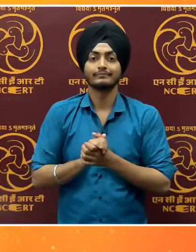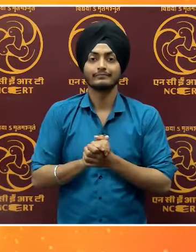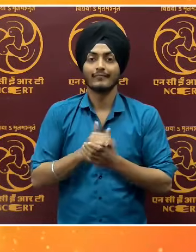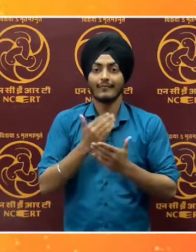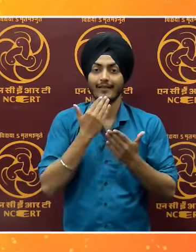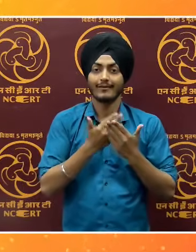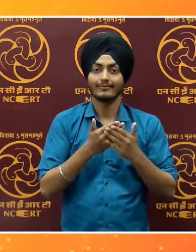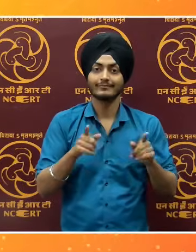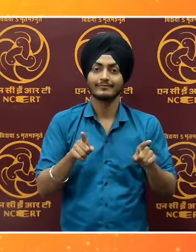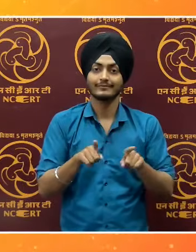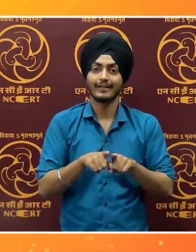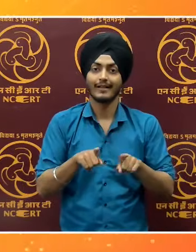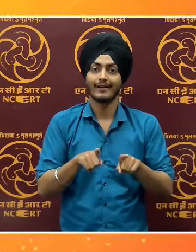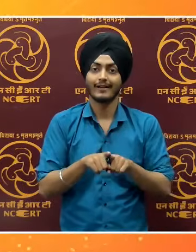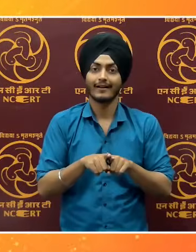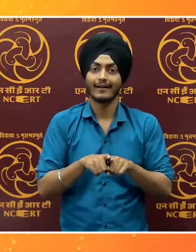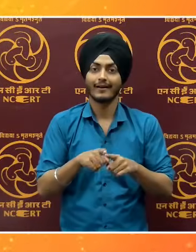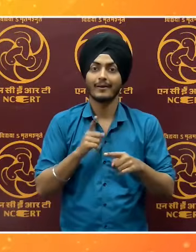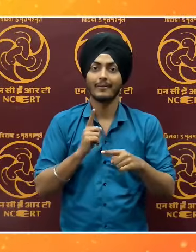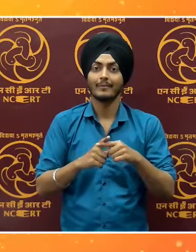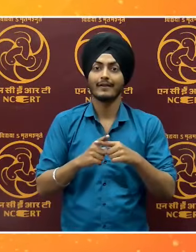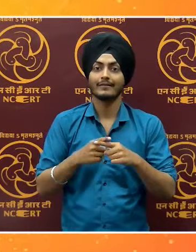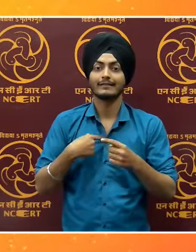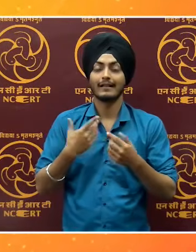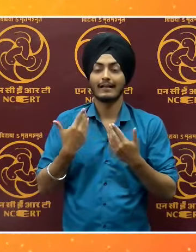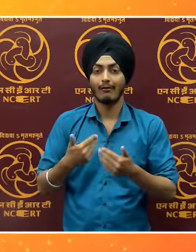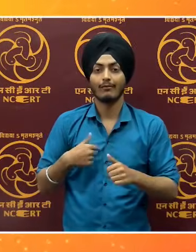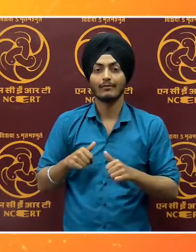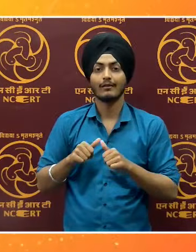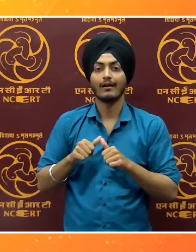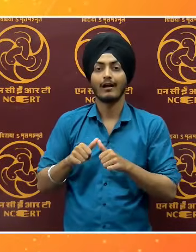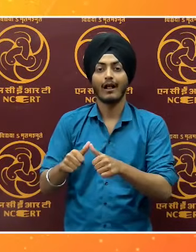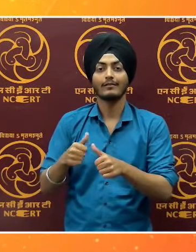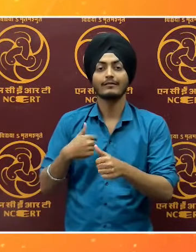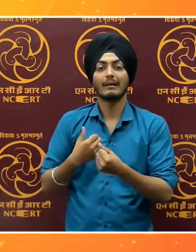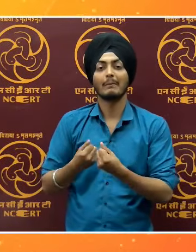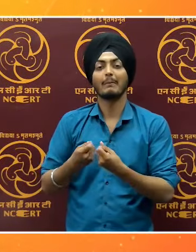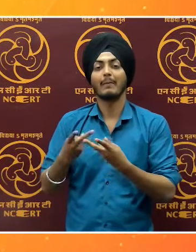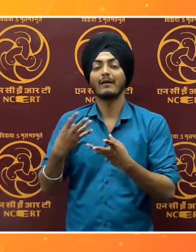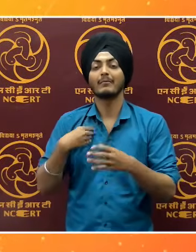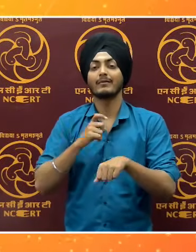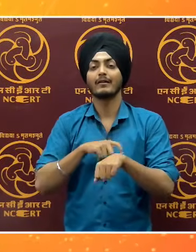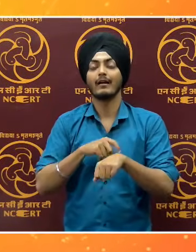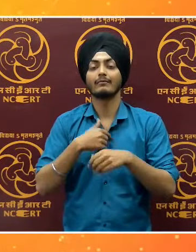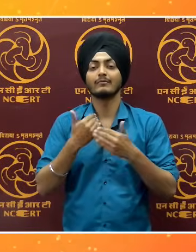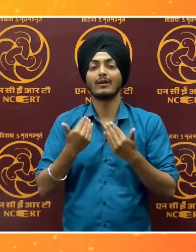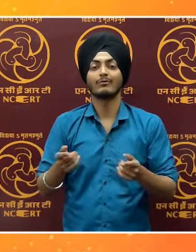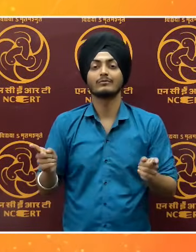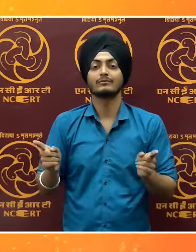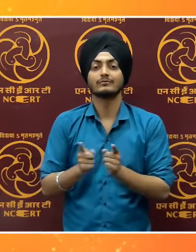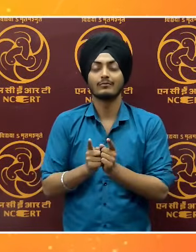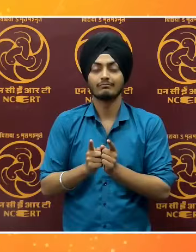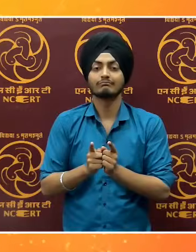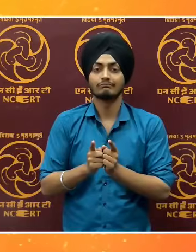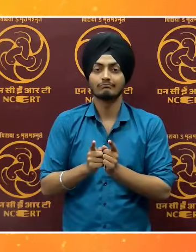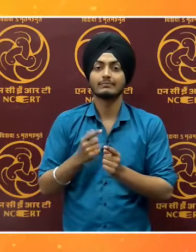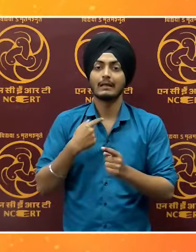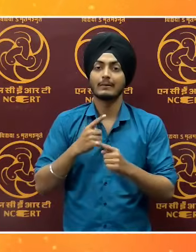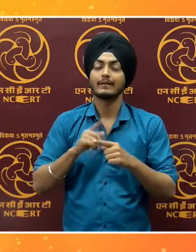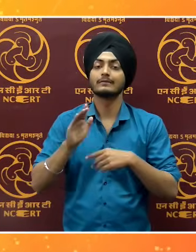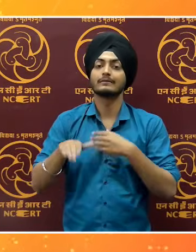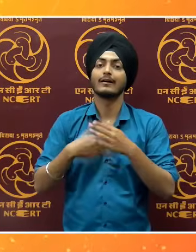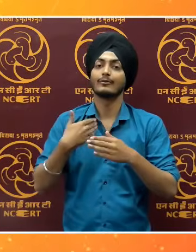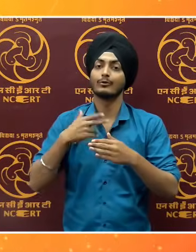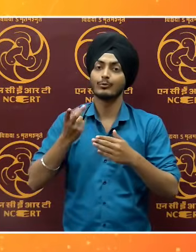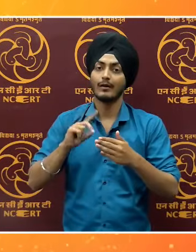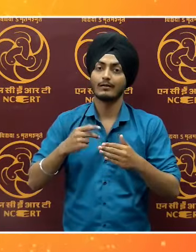you. Thank you. Was also ready to answer many questions, but time is limited. So Yeah. I would meet you in some other